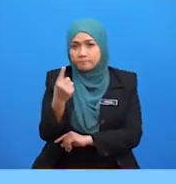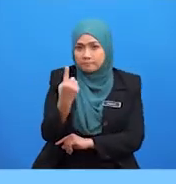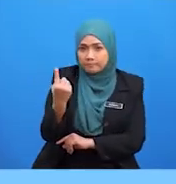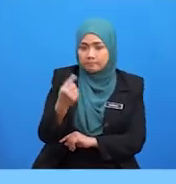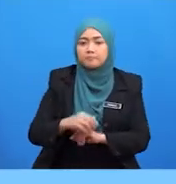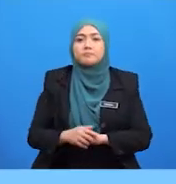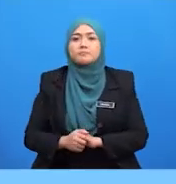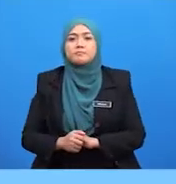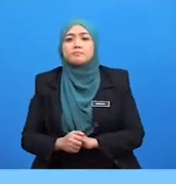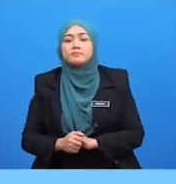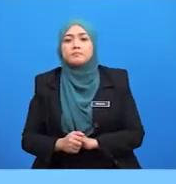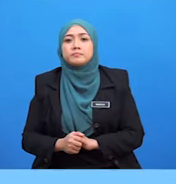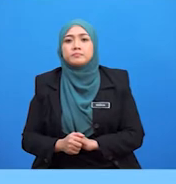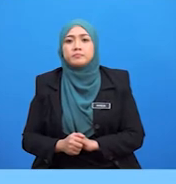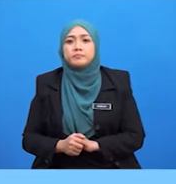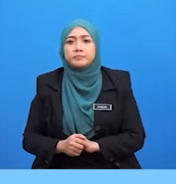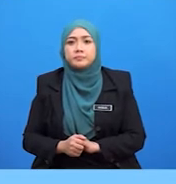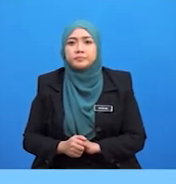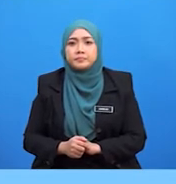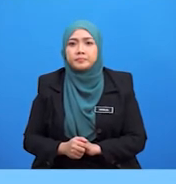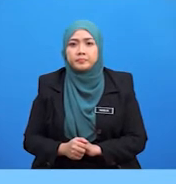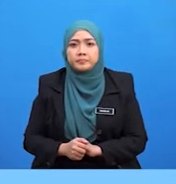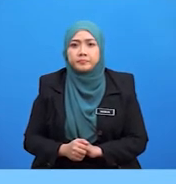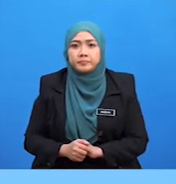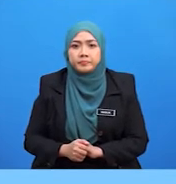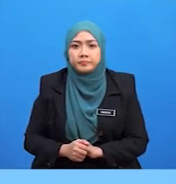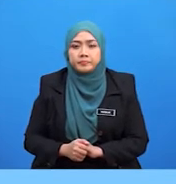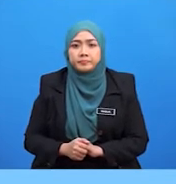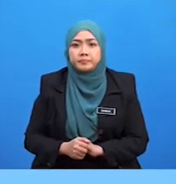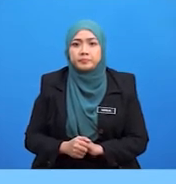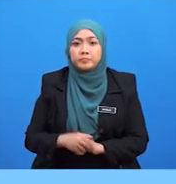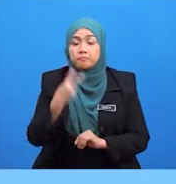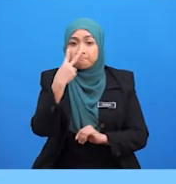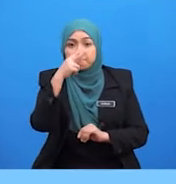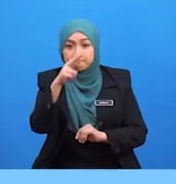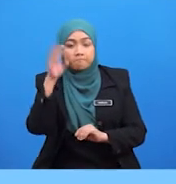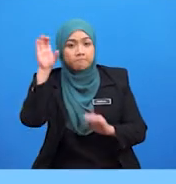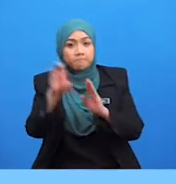Next would be cars, the most common mode of transportation.